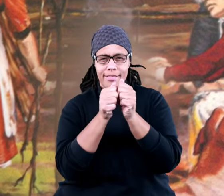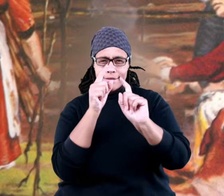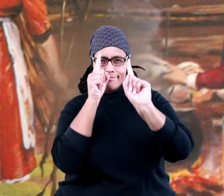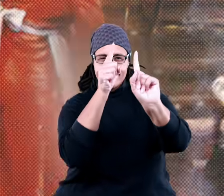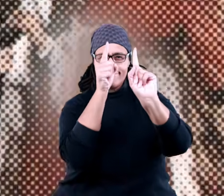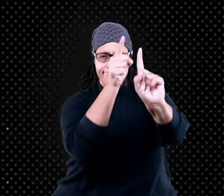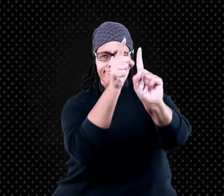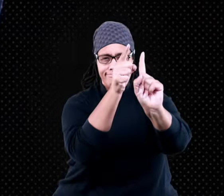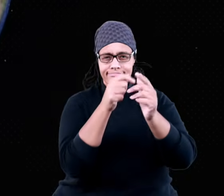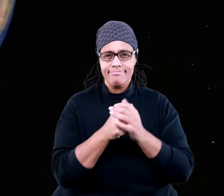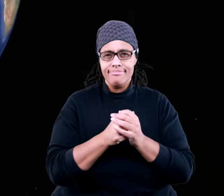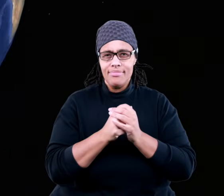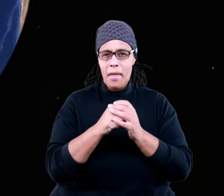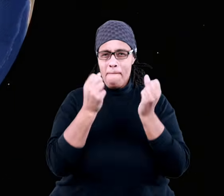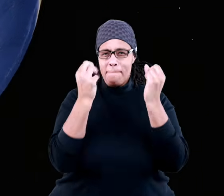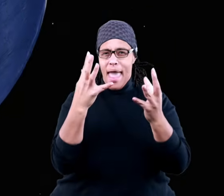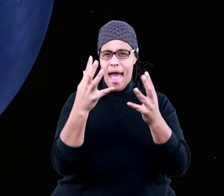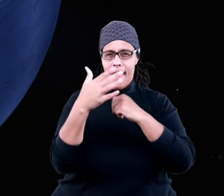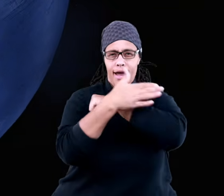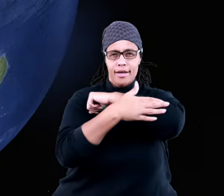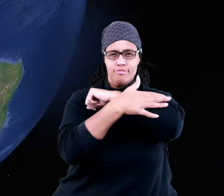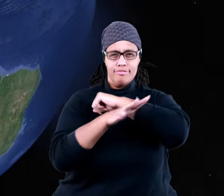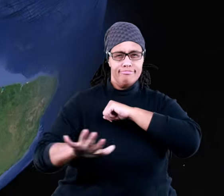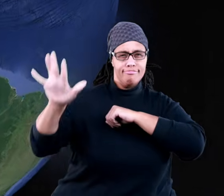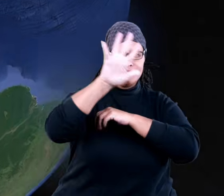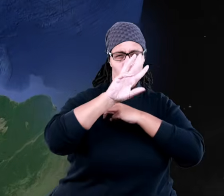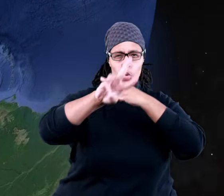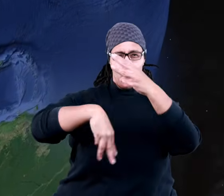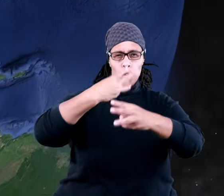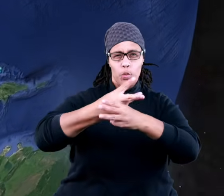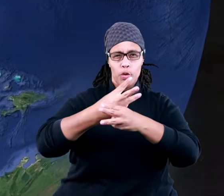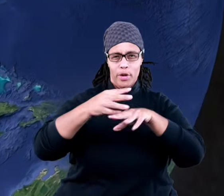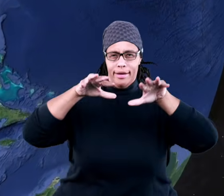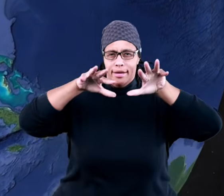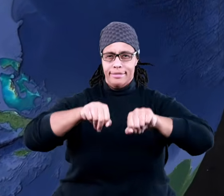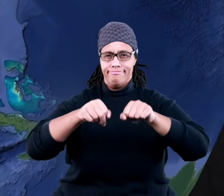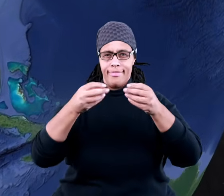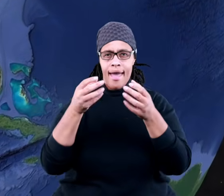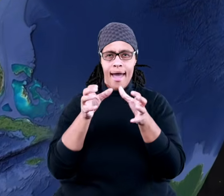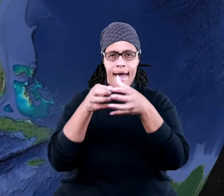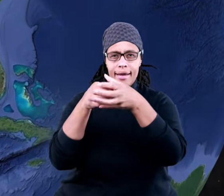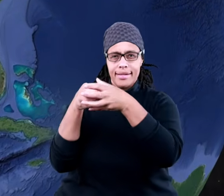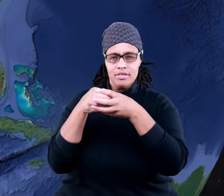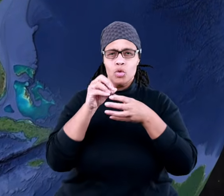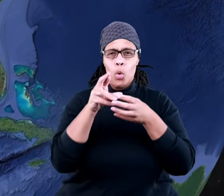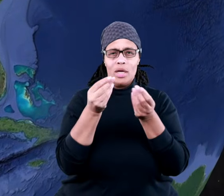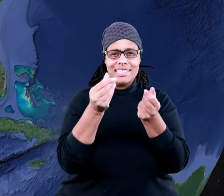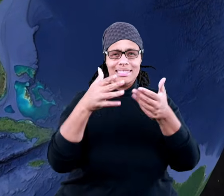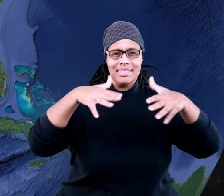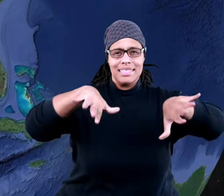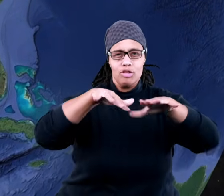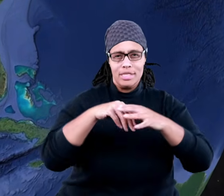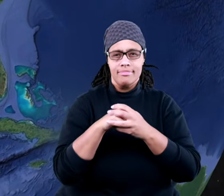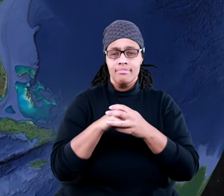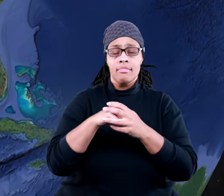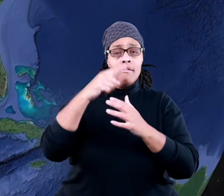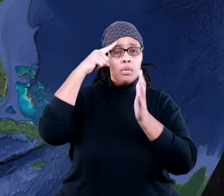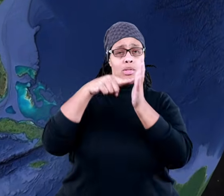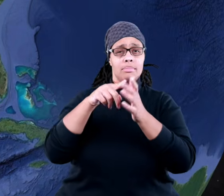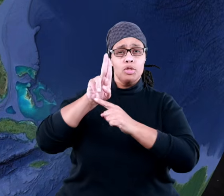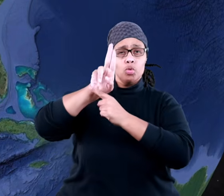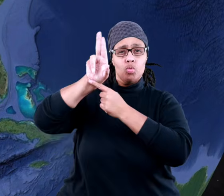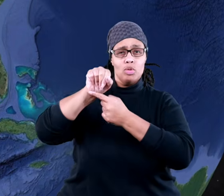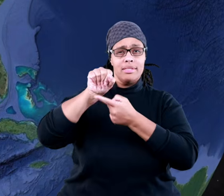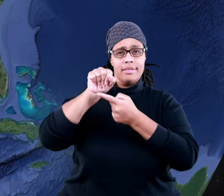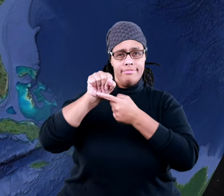for a common goal. Today, many countries around the world lay claim to colonies and territories. The United